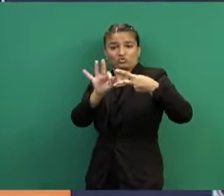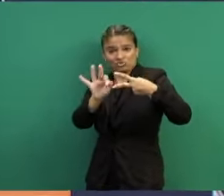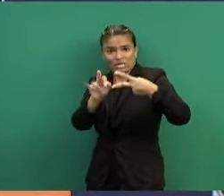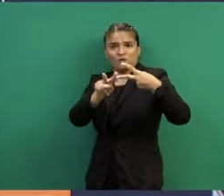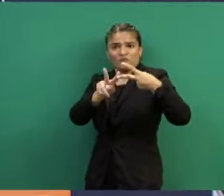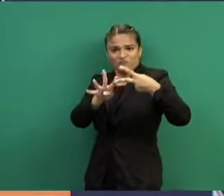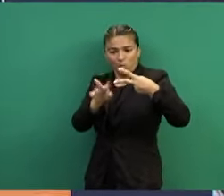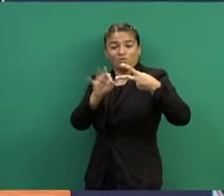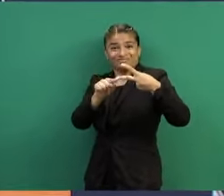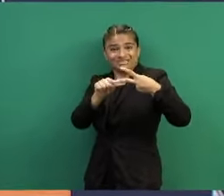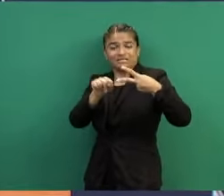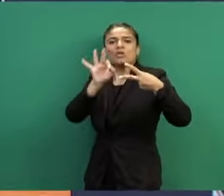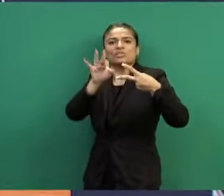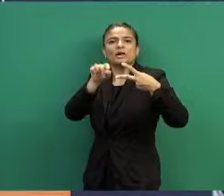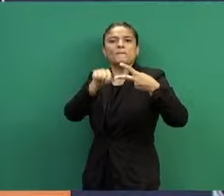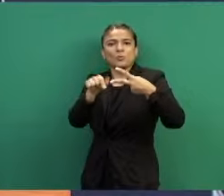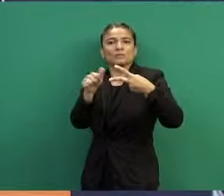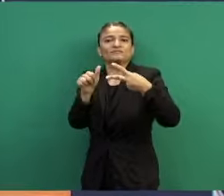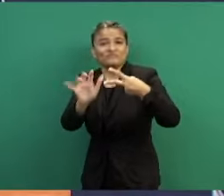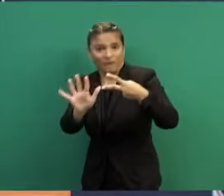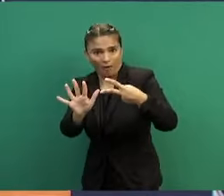in